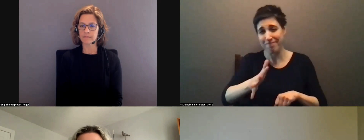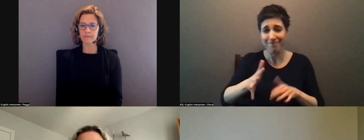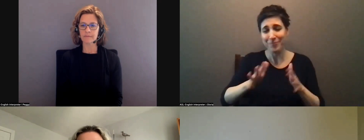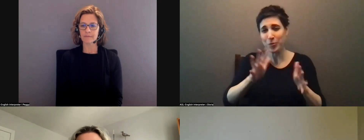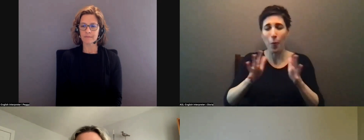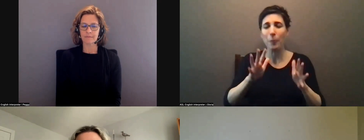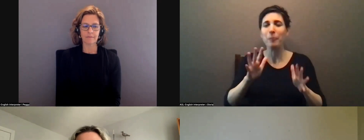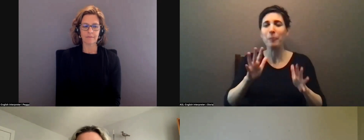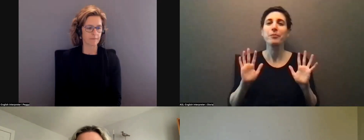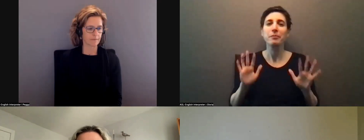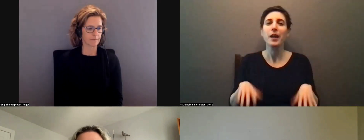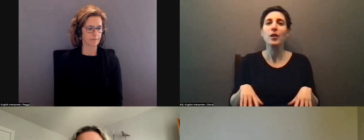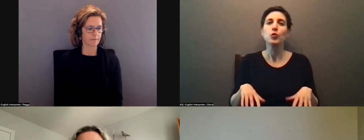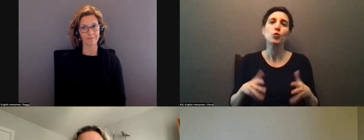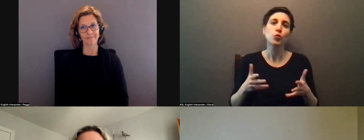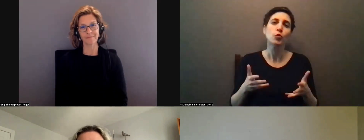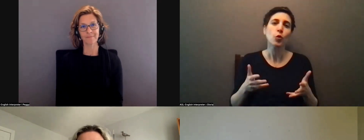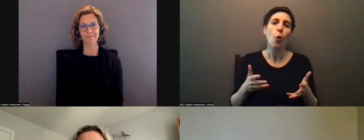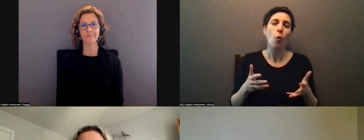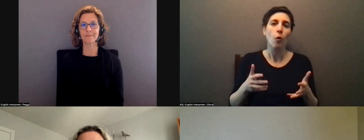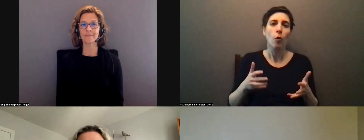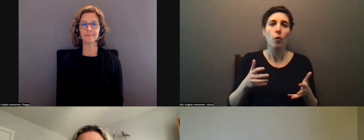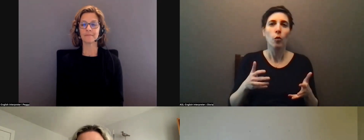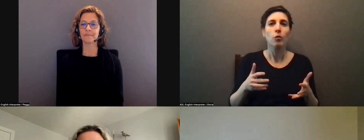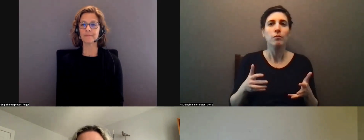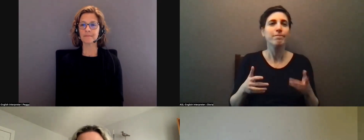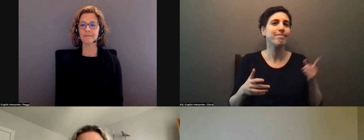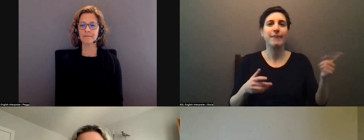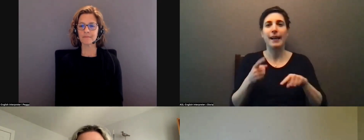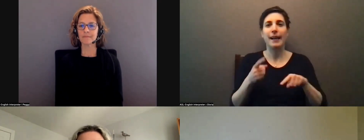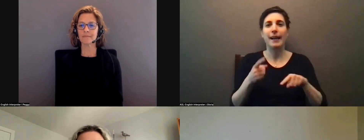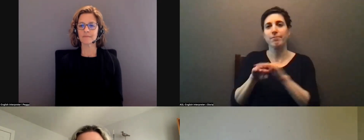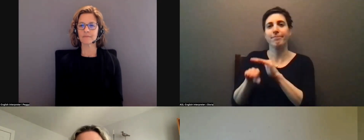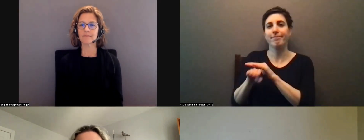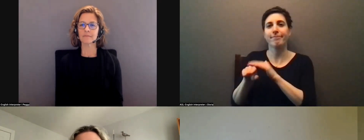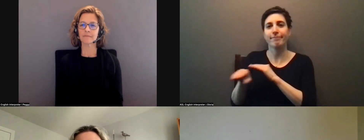difference, that we've used the My Drive